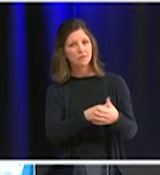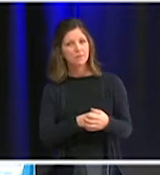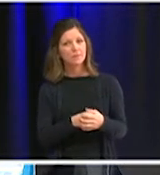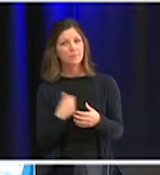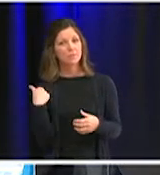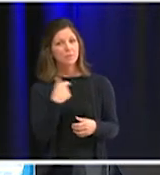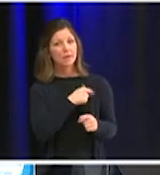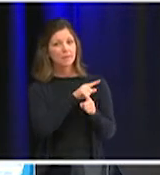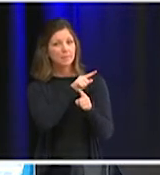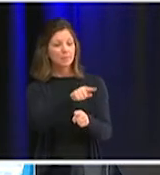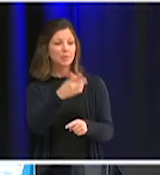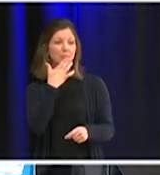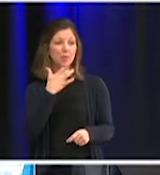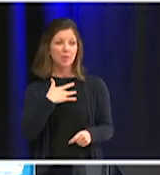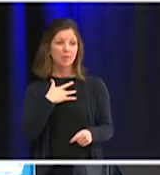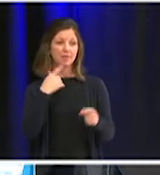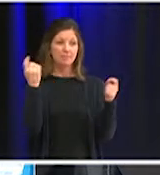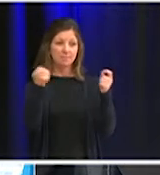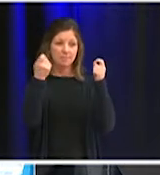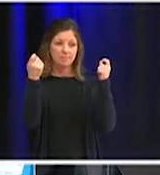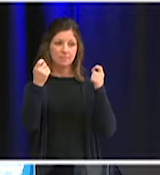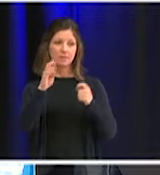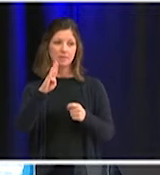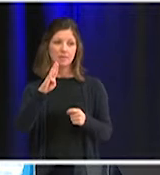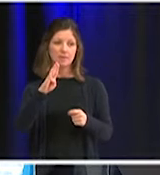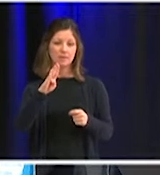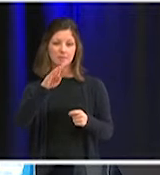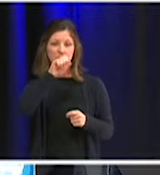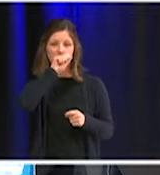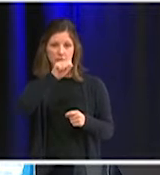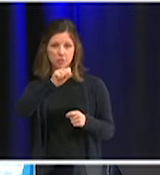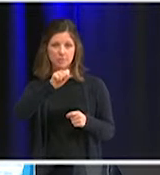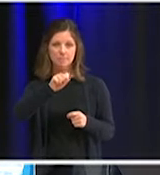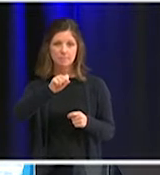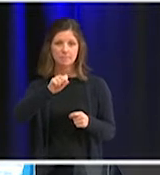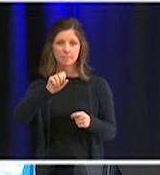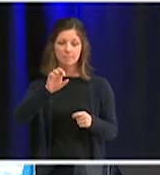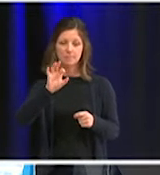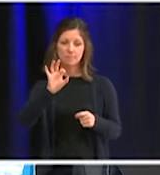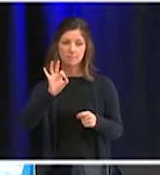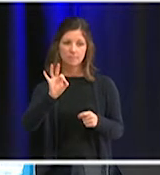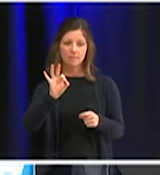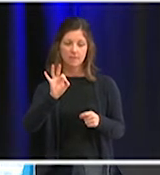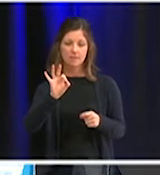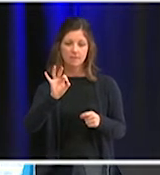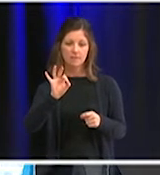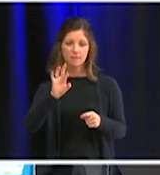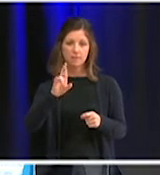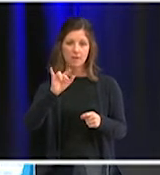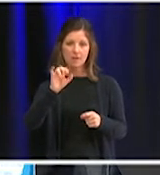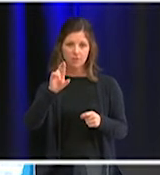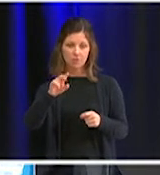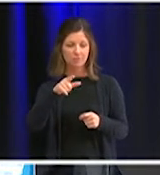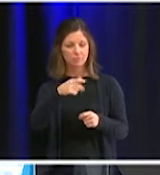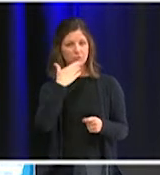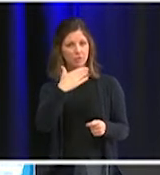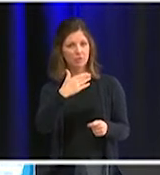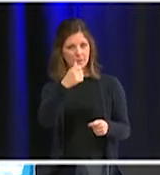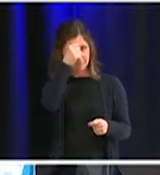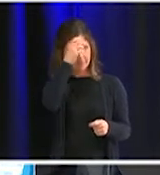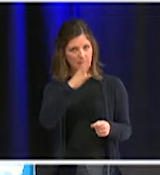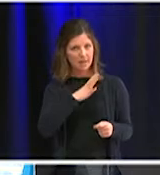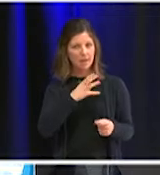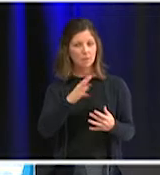birthday celebration of Bishop Miles Fowler. Great celebration, and a great man of God who's done some great work and impacted our